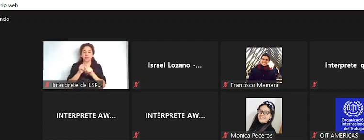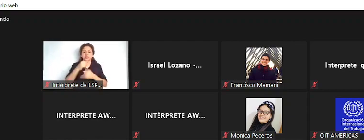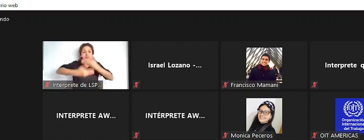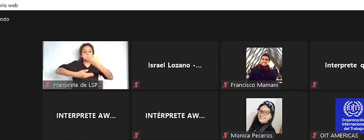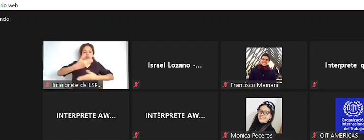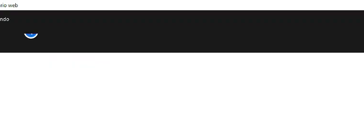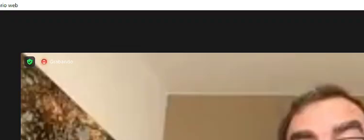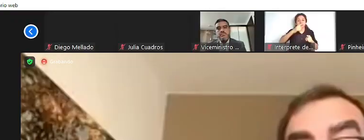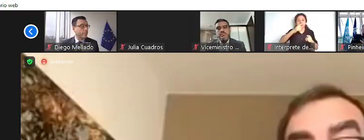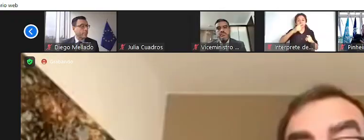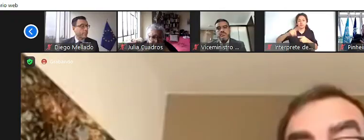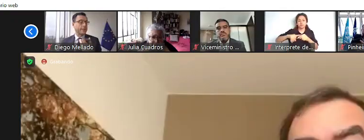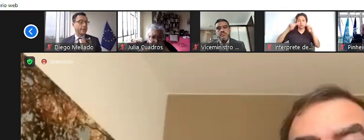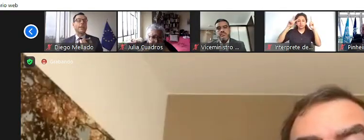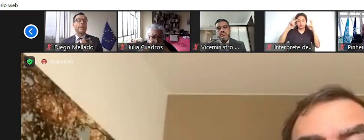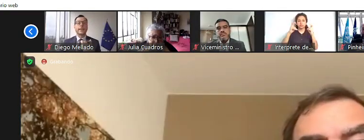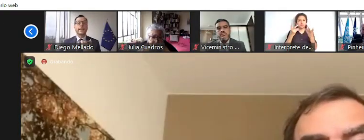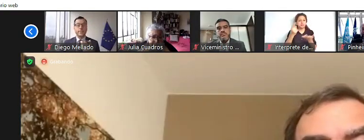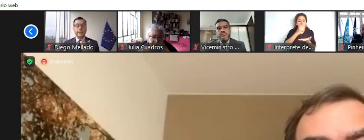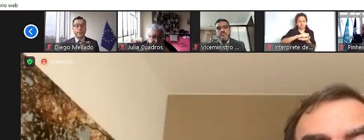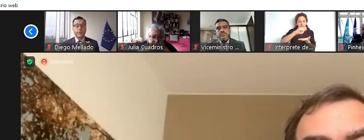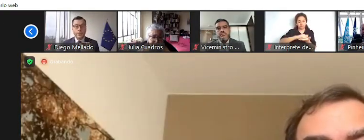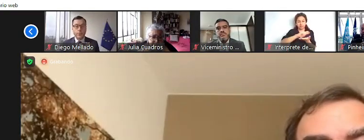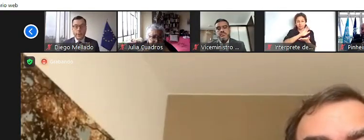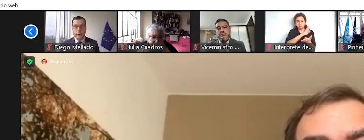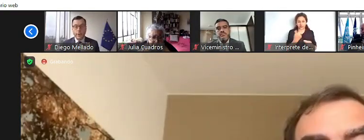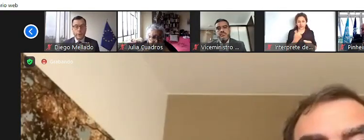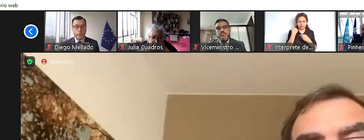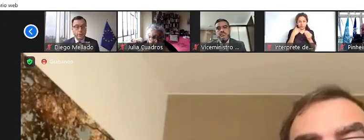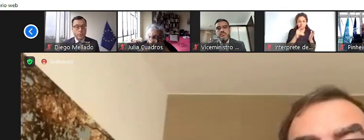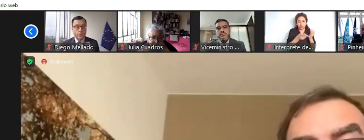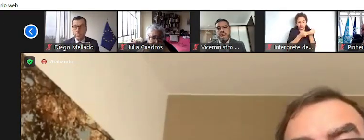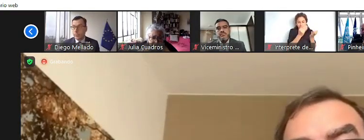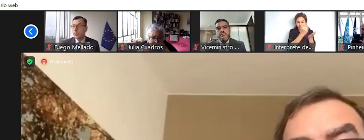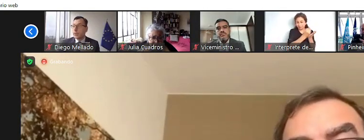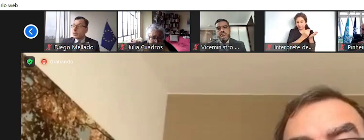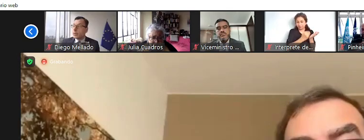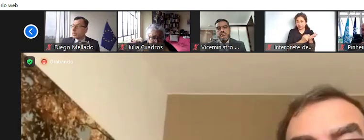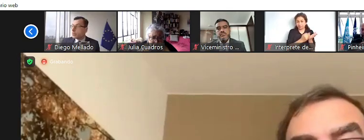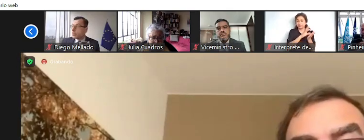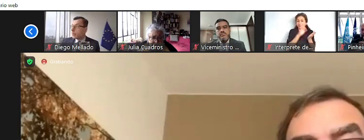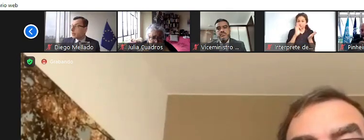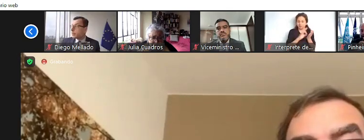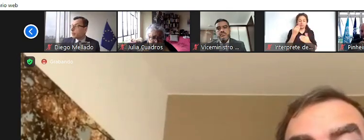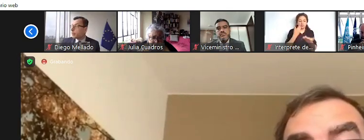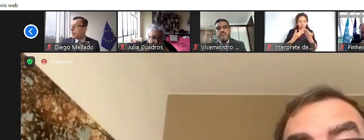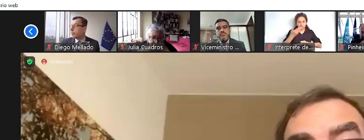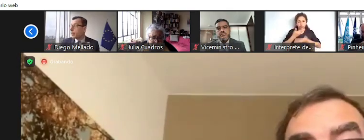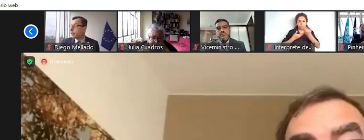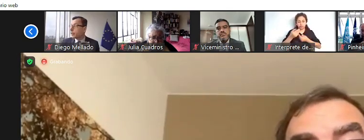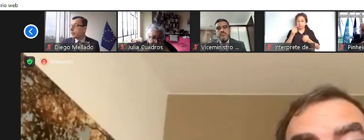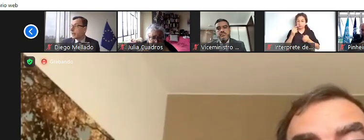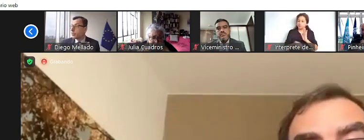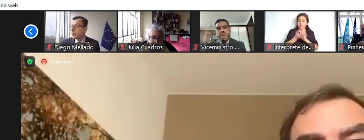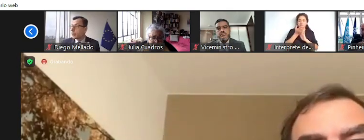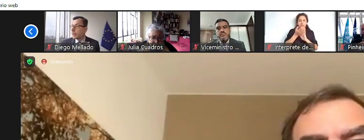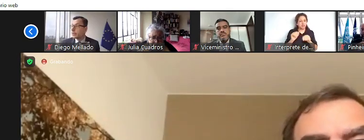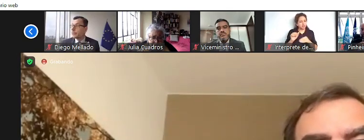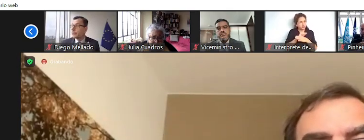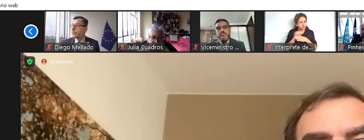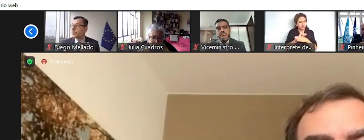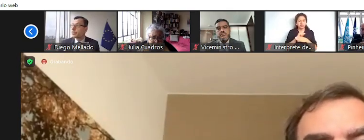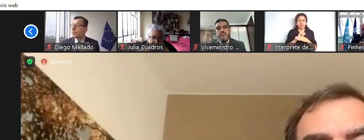go forward and the fundamental topics of our national agenda we have to do more of these dialogue